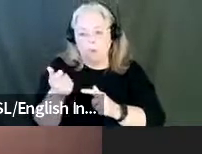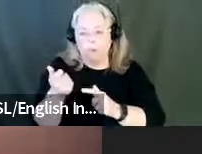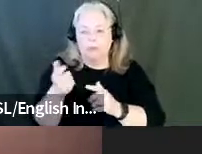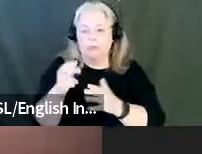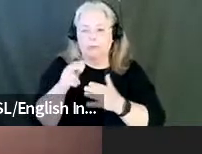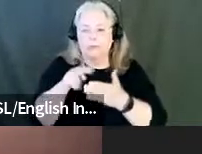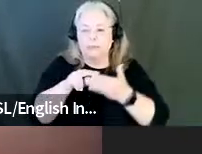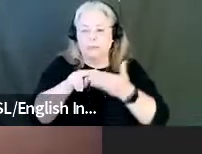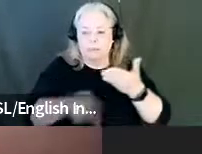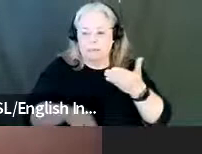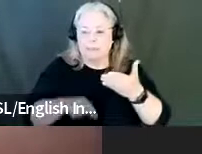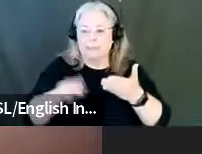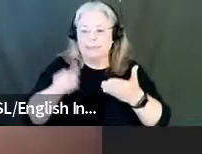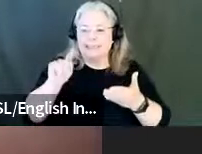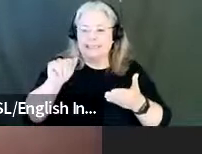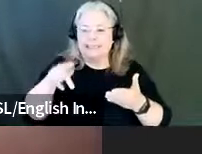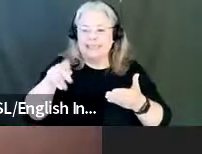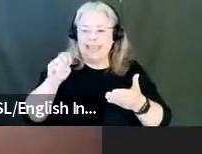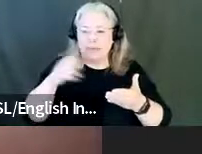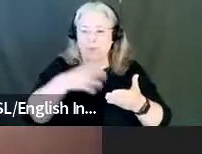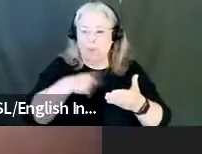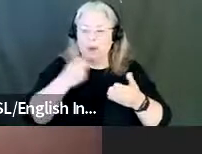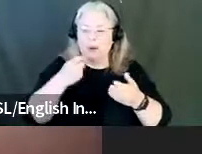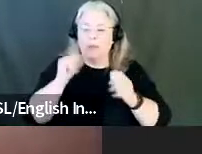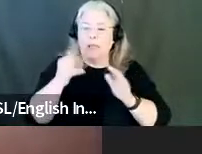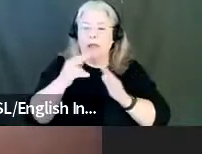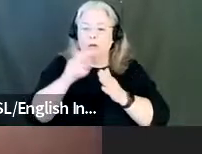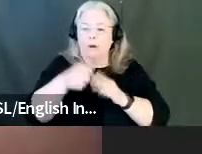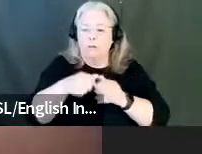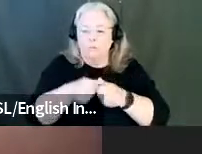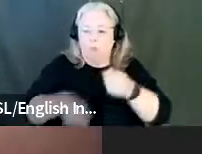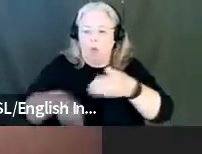of the double-sided tape, the white tape that's in the center.